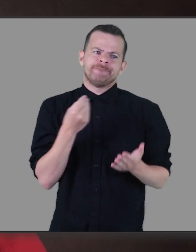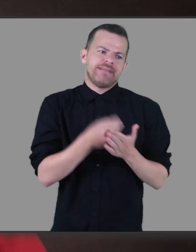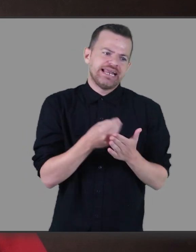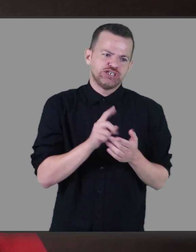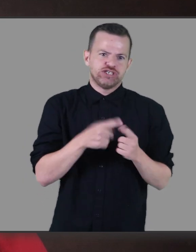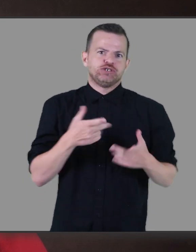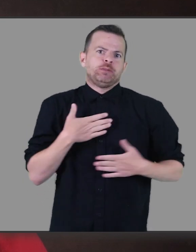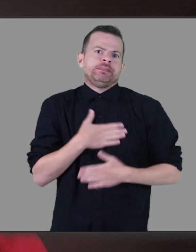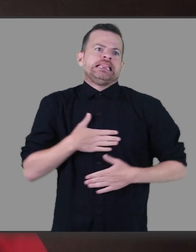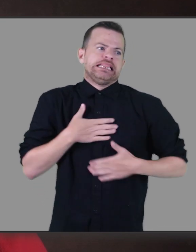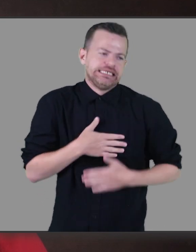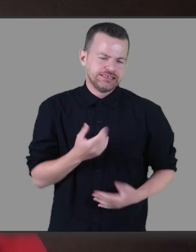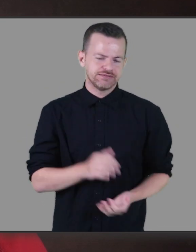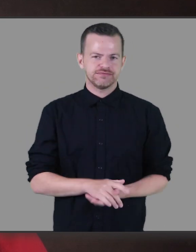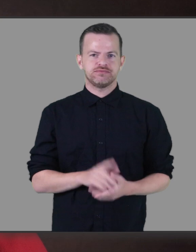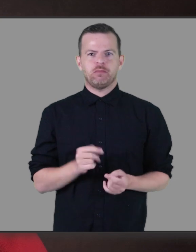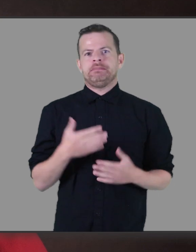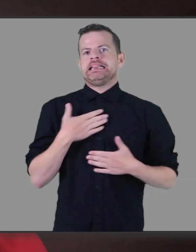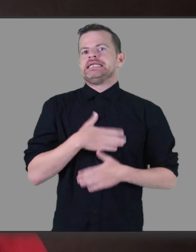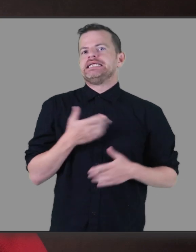to